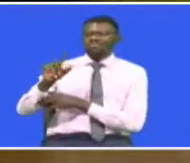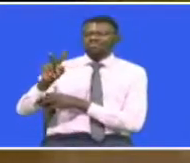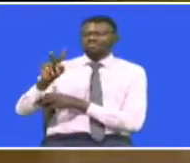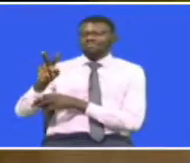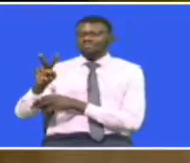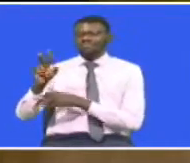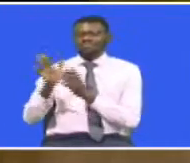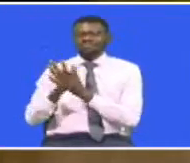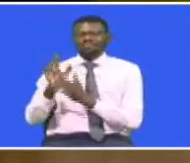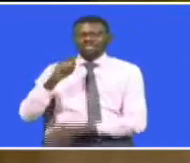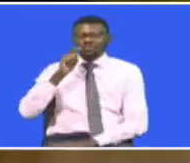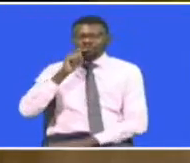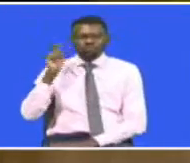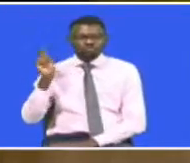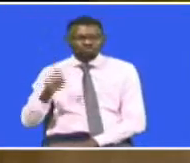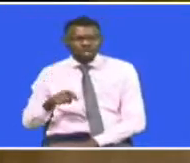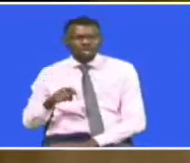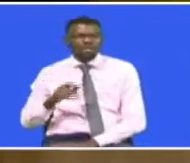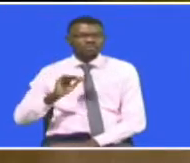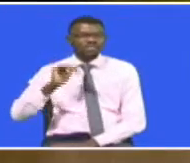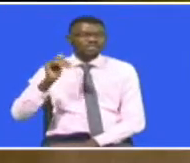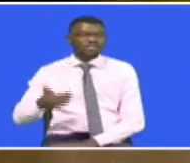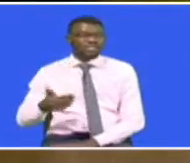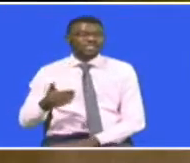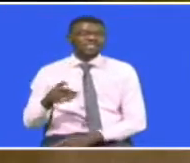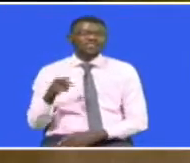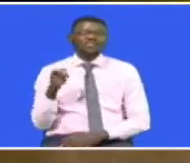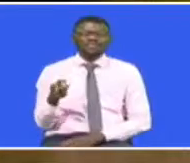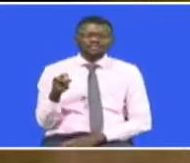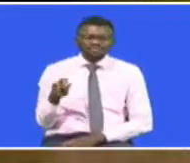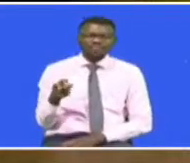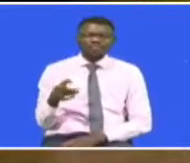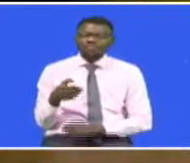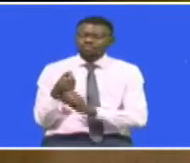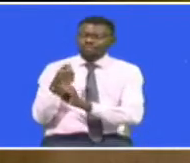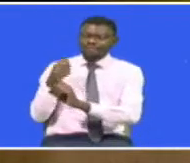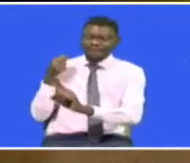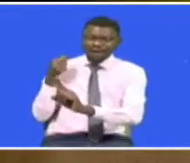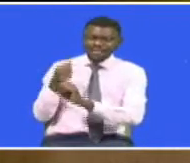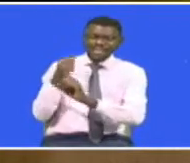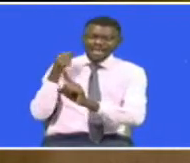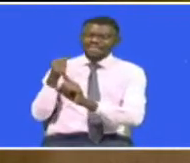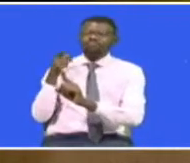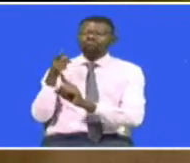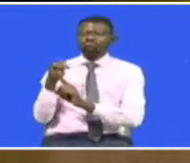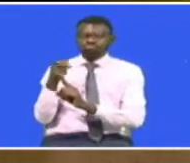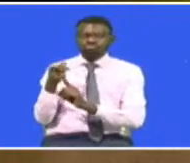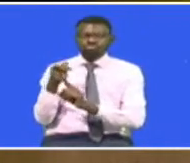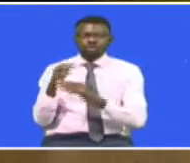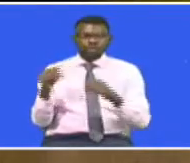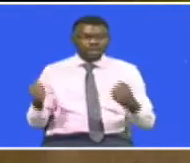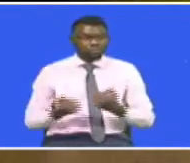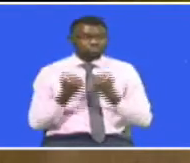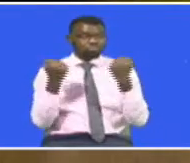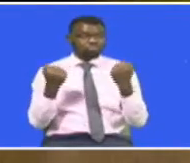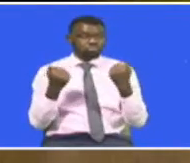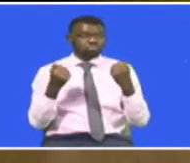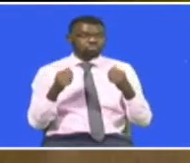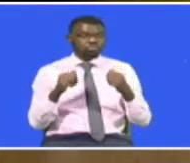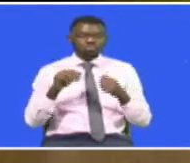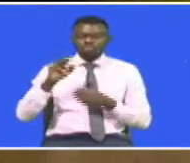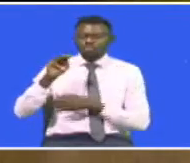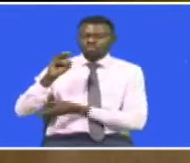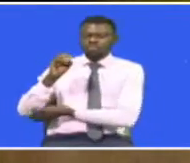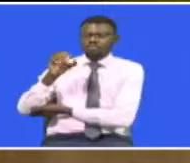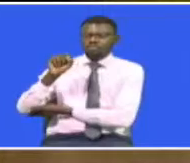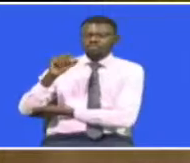on Monday in one of the broadest and most intense barrages of attacks in response to a weekend attack, which Moscow has blamed